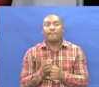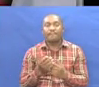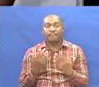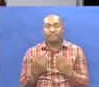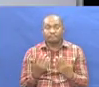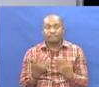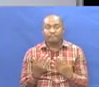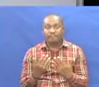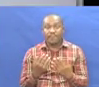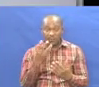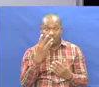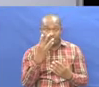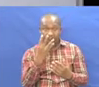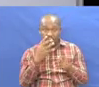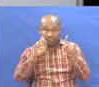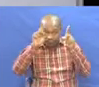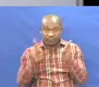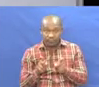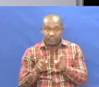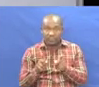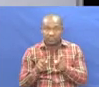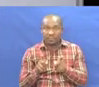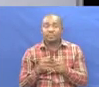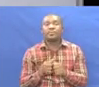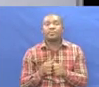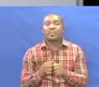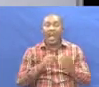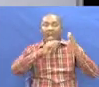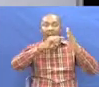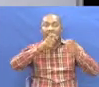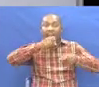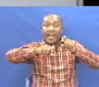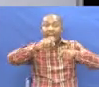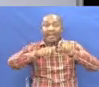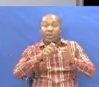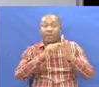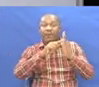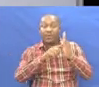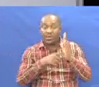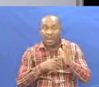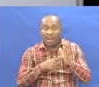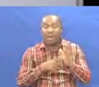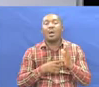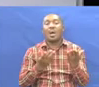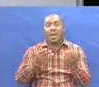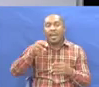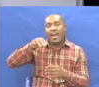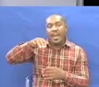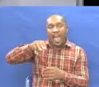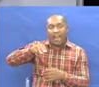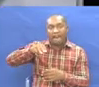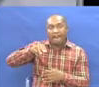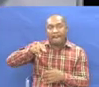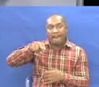4 must be under the bracket, manganese 4 oxide. What the chemical formula for manganese 4 oxide? The